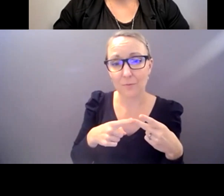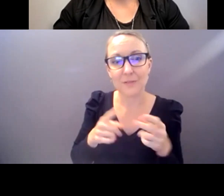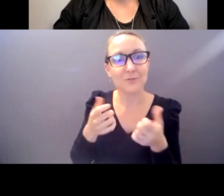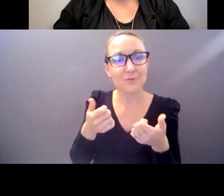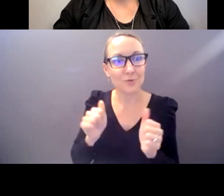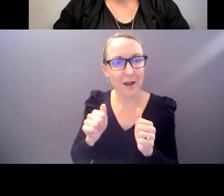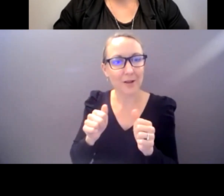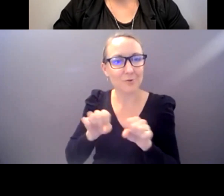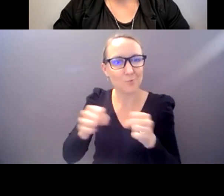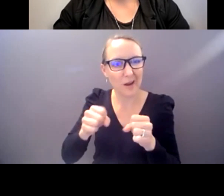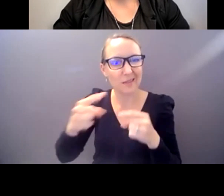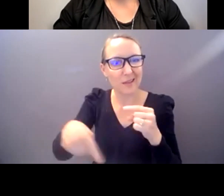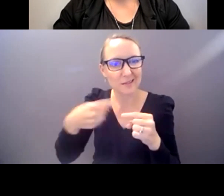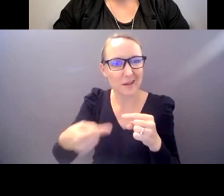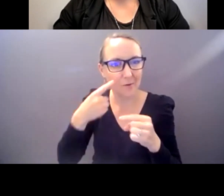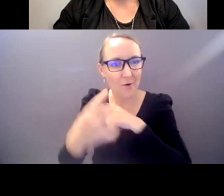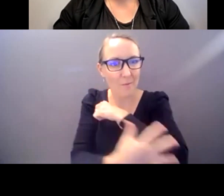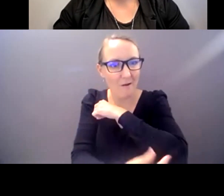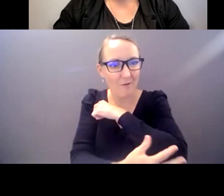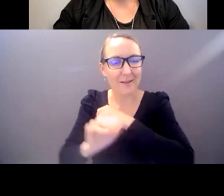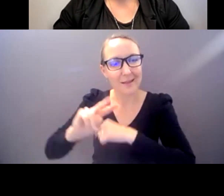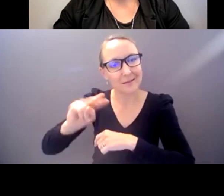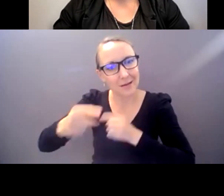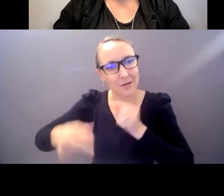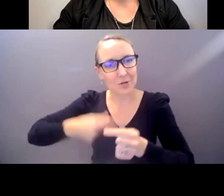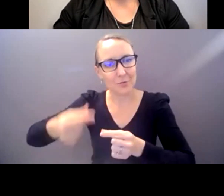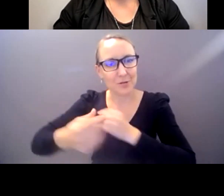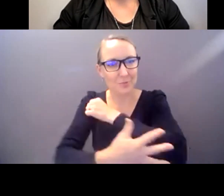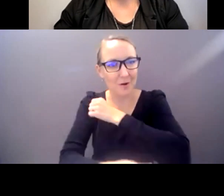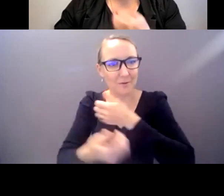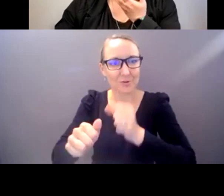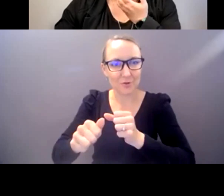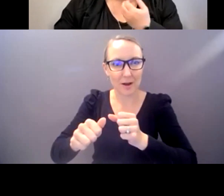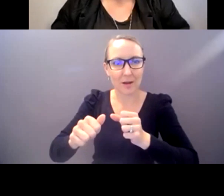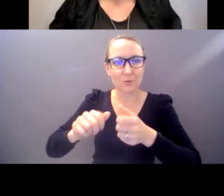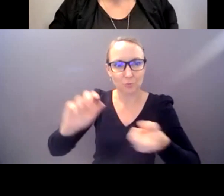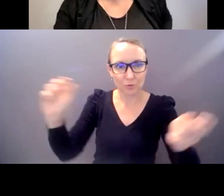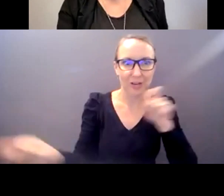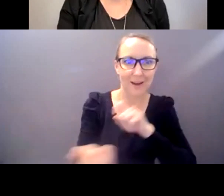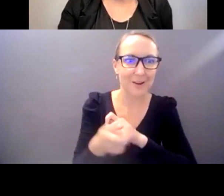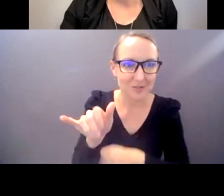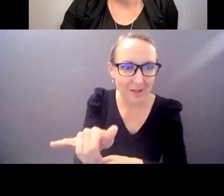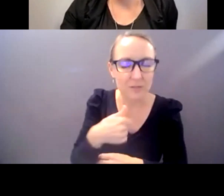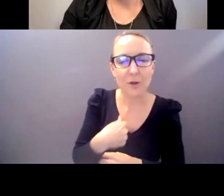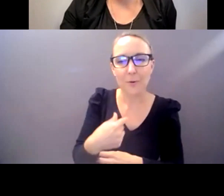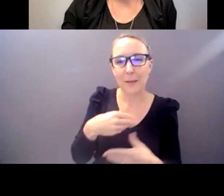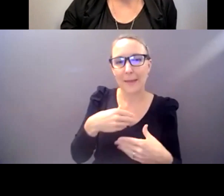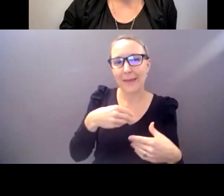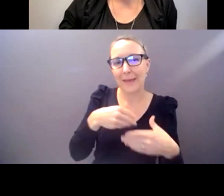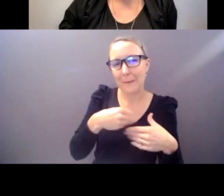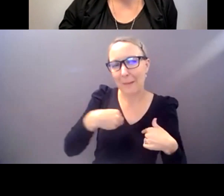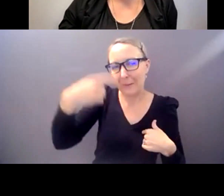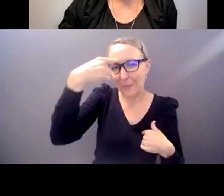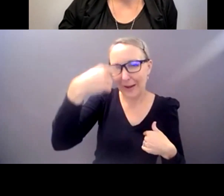of poverty, right? The second generation poverty issue. So it kind of reminds me that this is in my brain, because I come from the